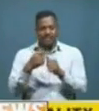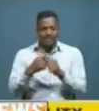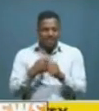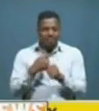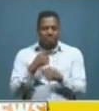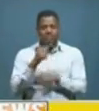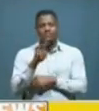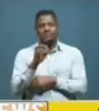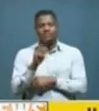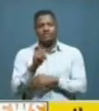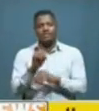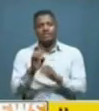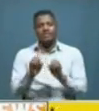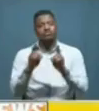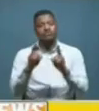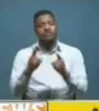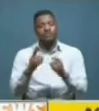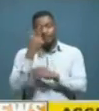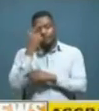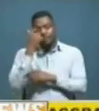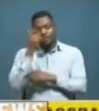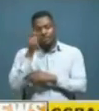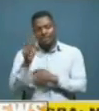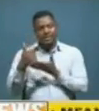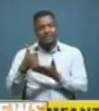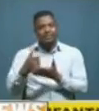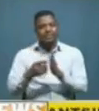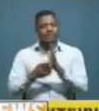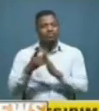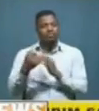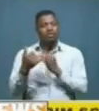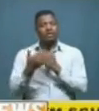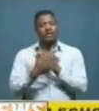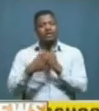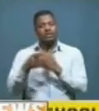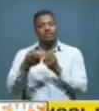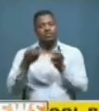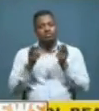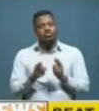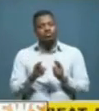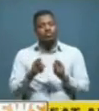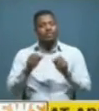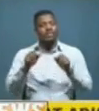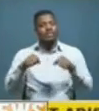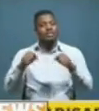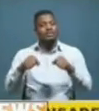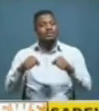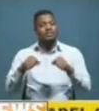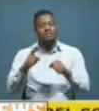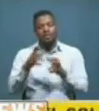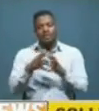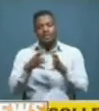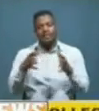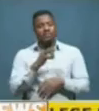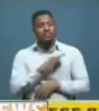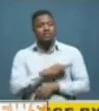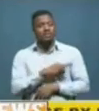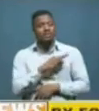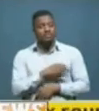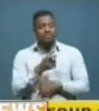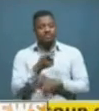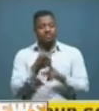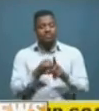TVET education because it can help develop the country's human capital. One major benefit of